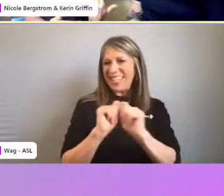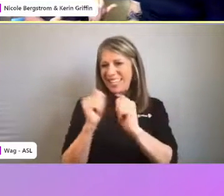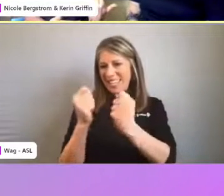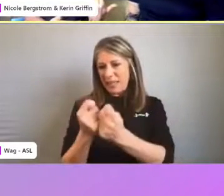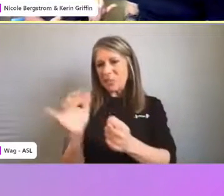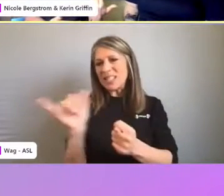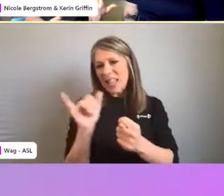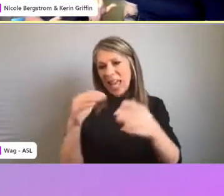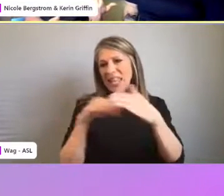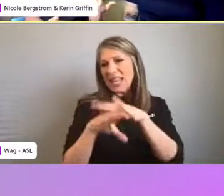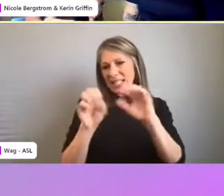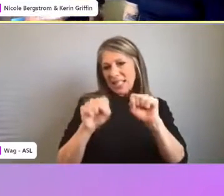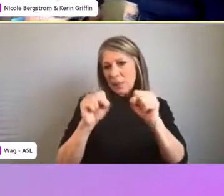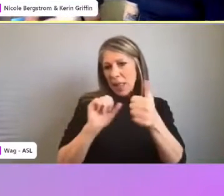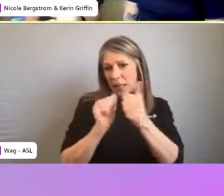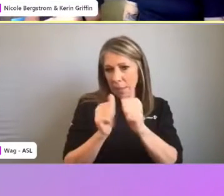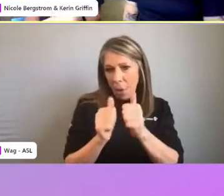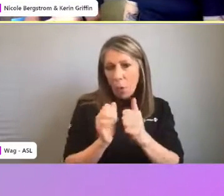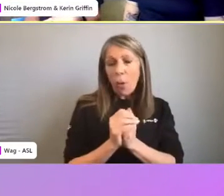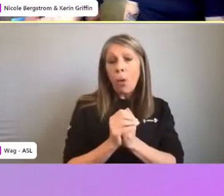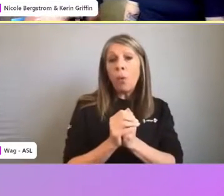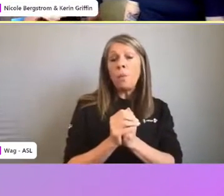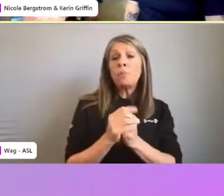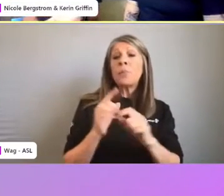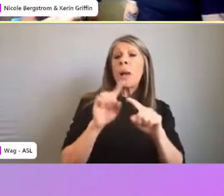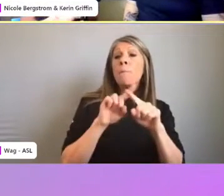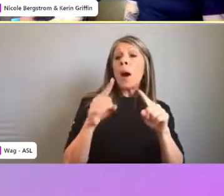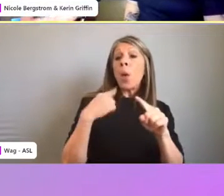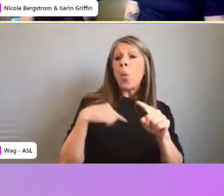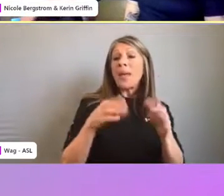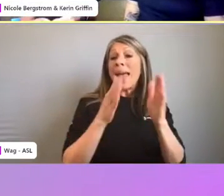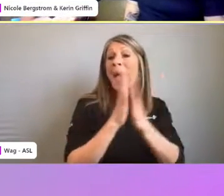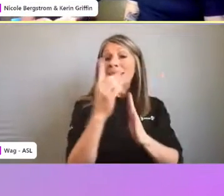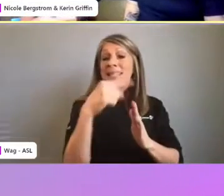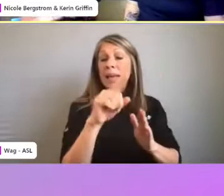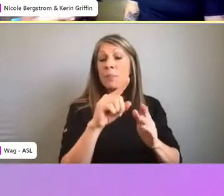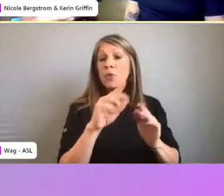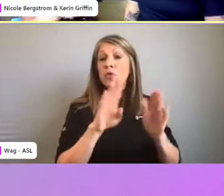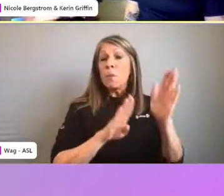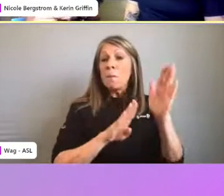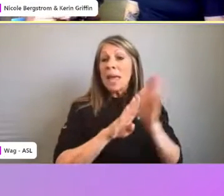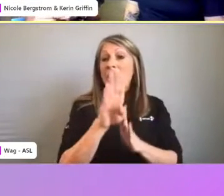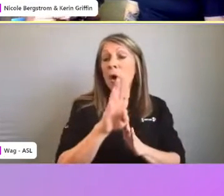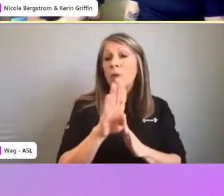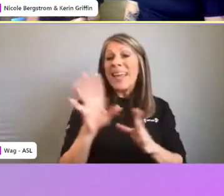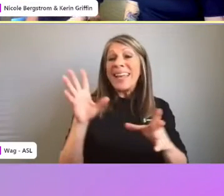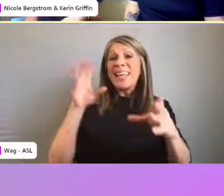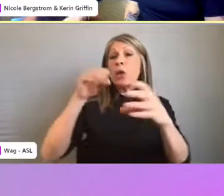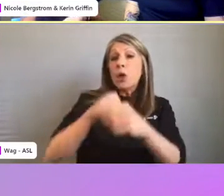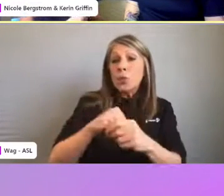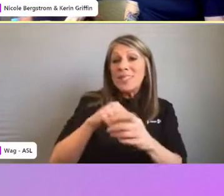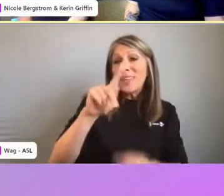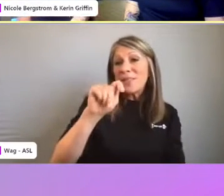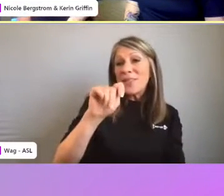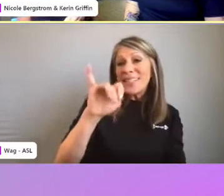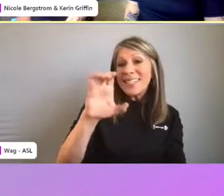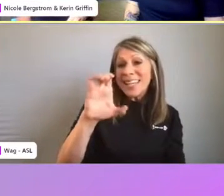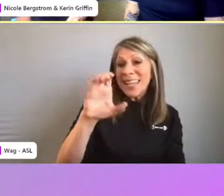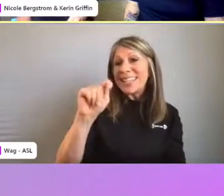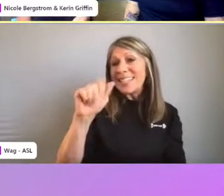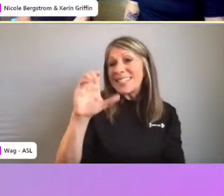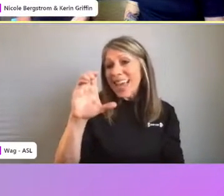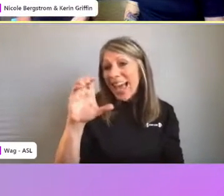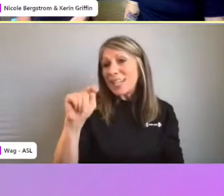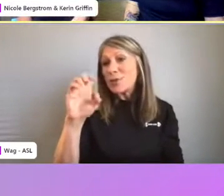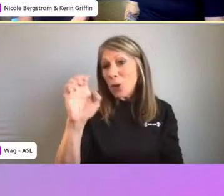with the Accessibility Bowl, but we task them with building an inclusive tic-tac-toe game. And again, probably my